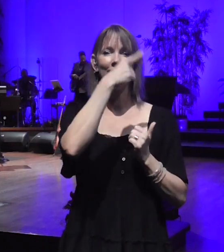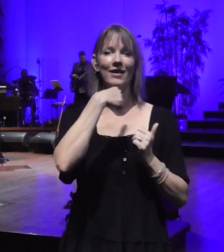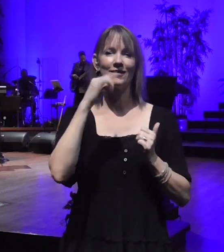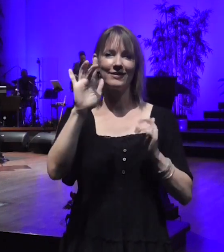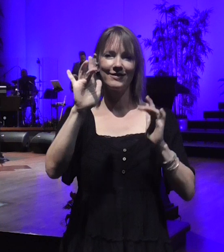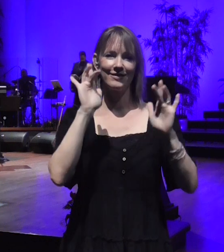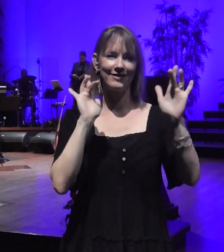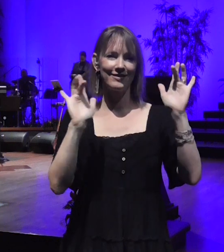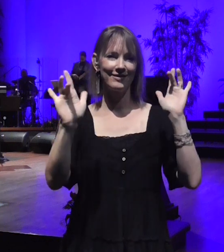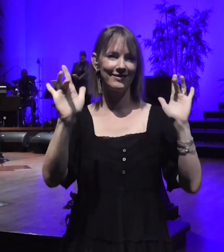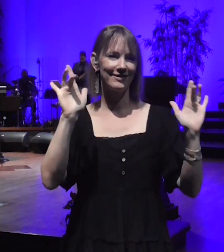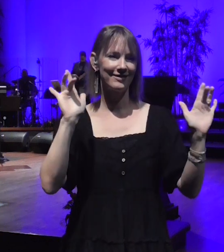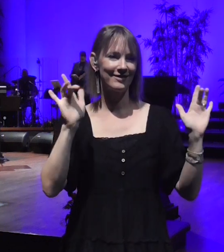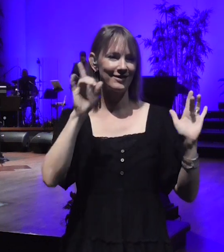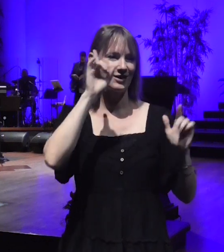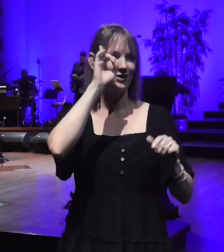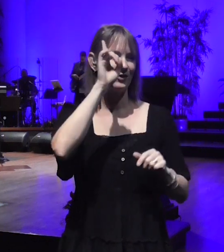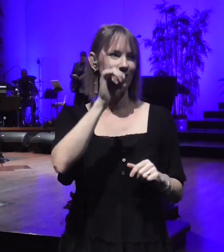face.